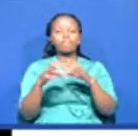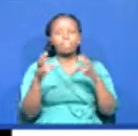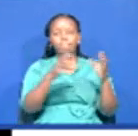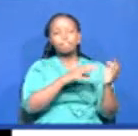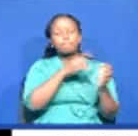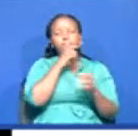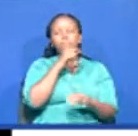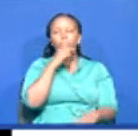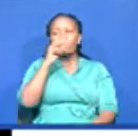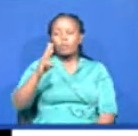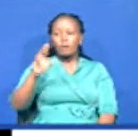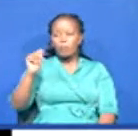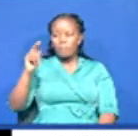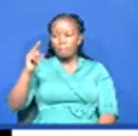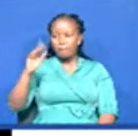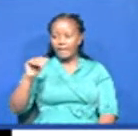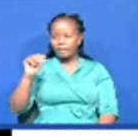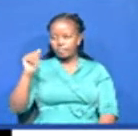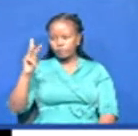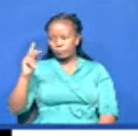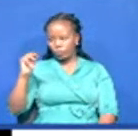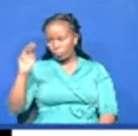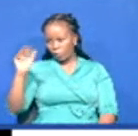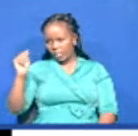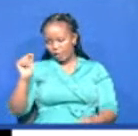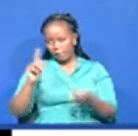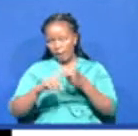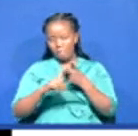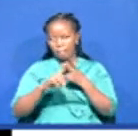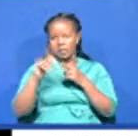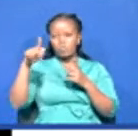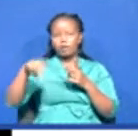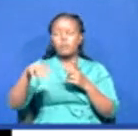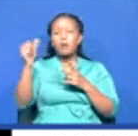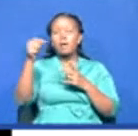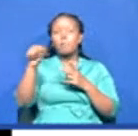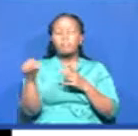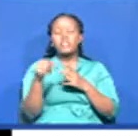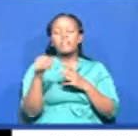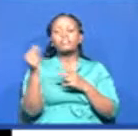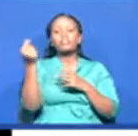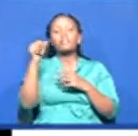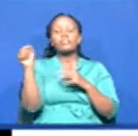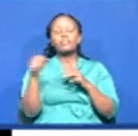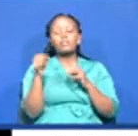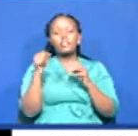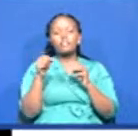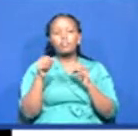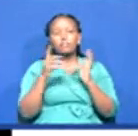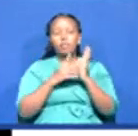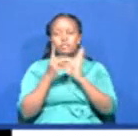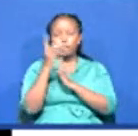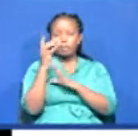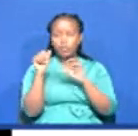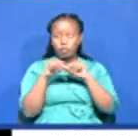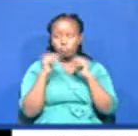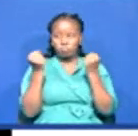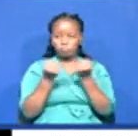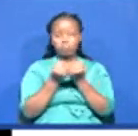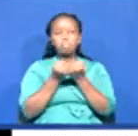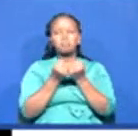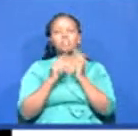Wanyama Musiambo, Principal Secretary, State Department for Trade and Enterprise Development, represented by Mr.